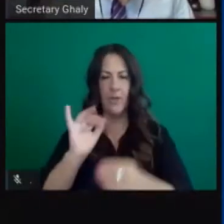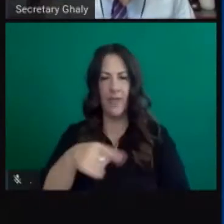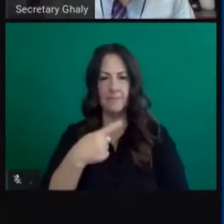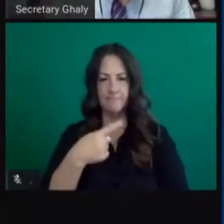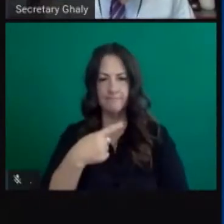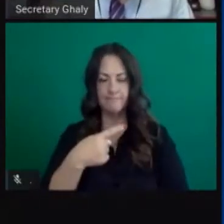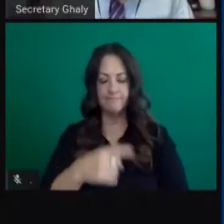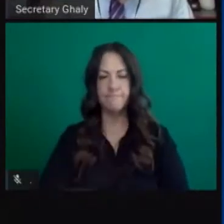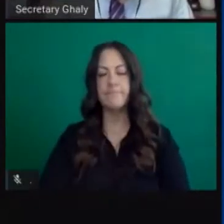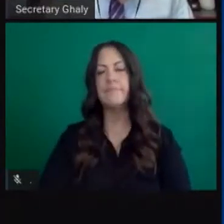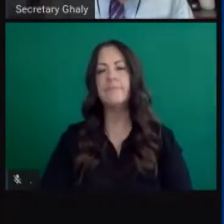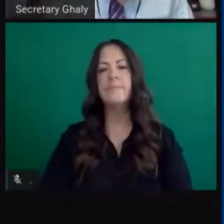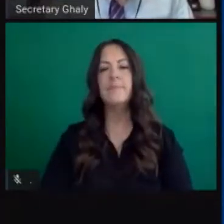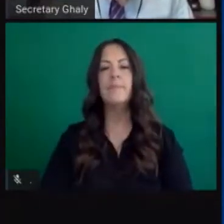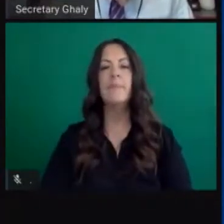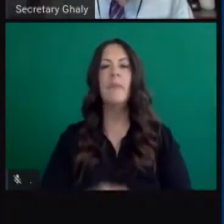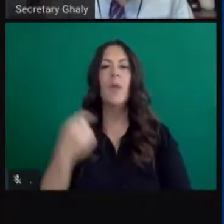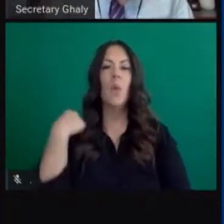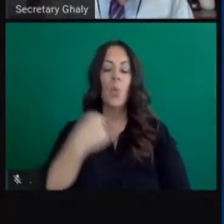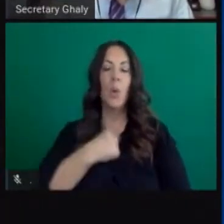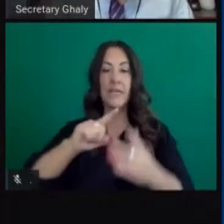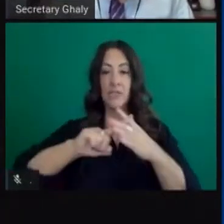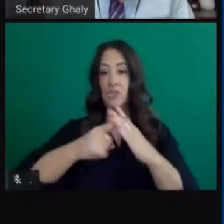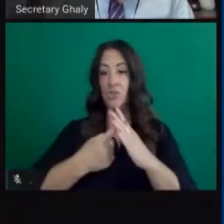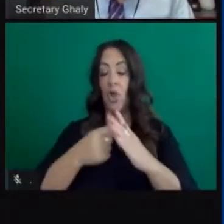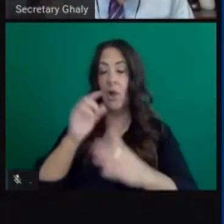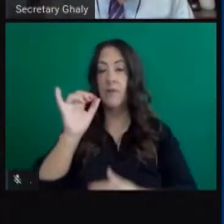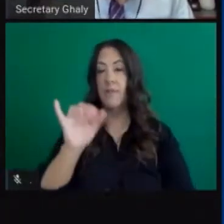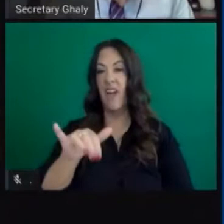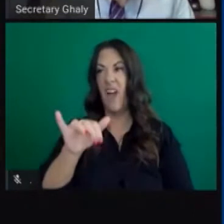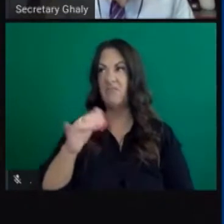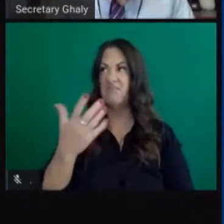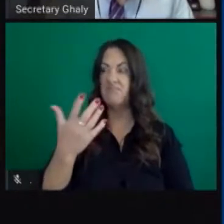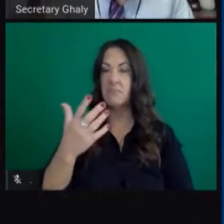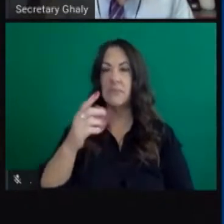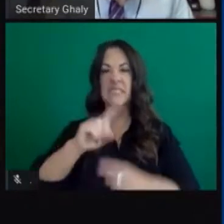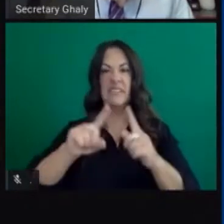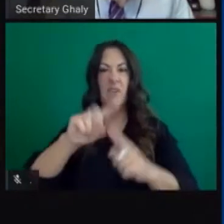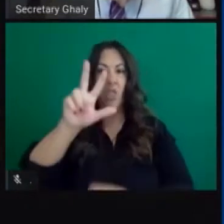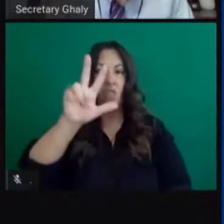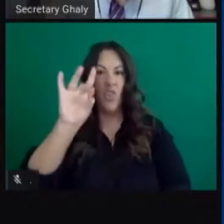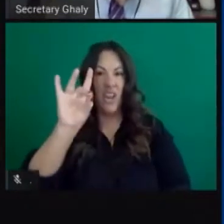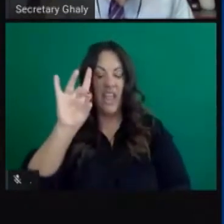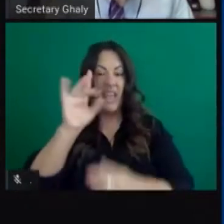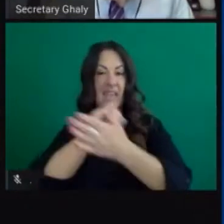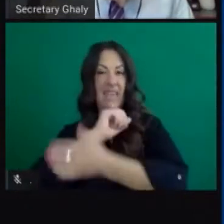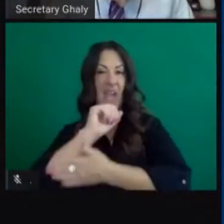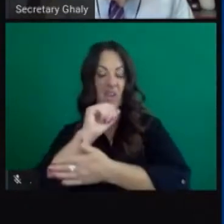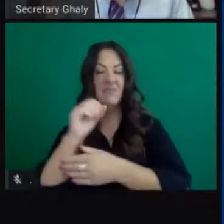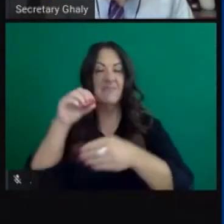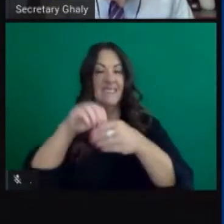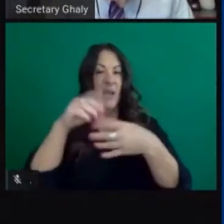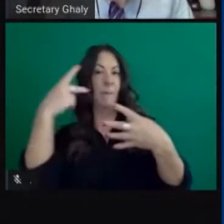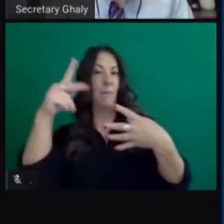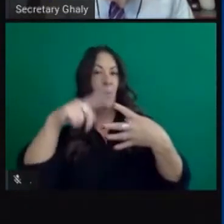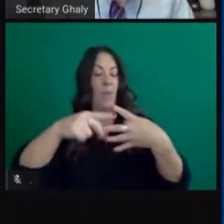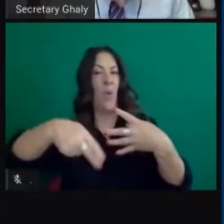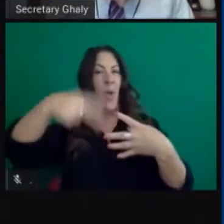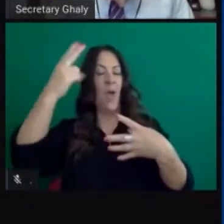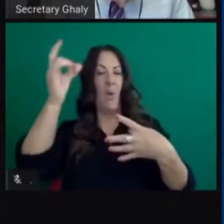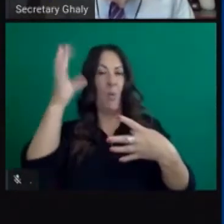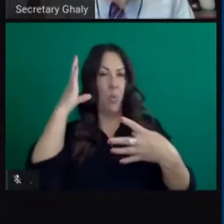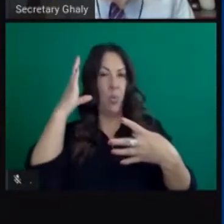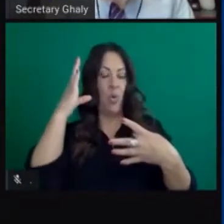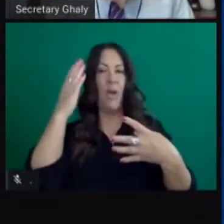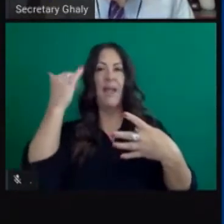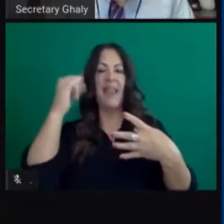you that when we began, 38 counties were in the purple, and today that is down to less